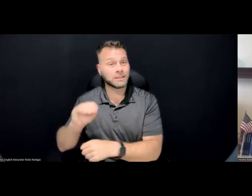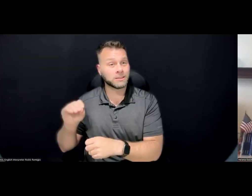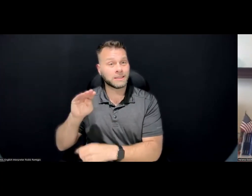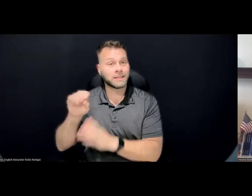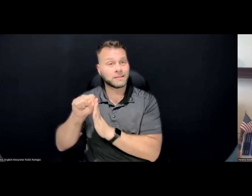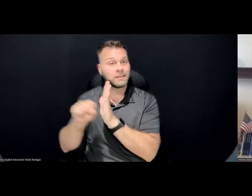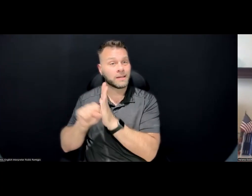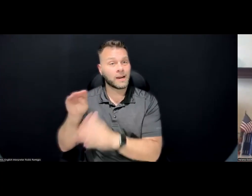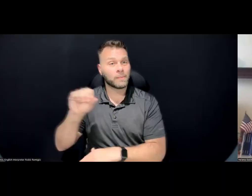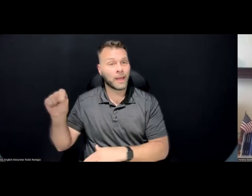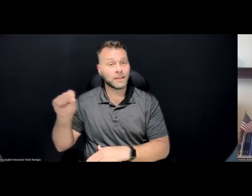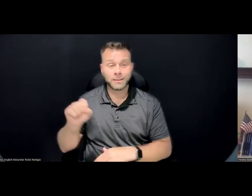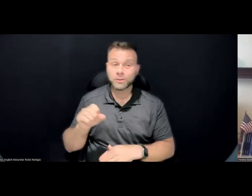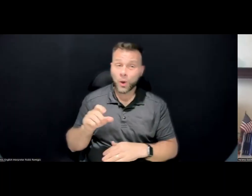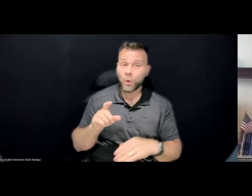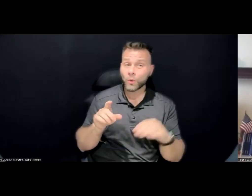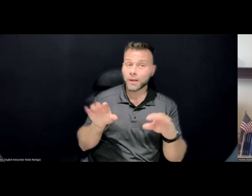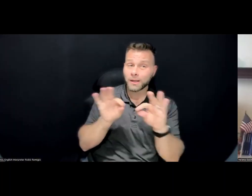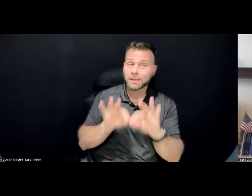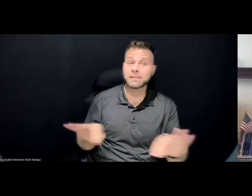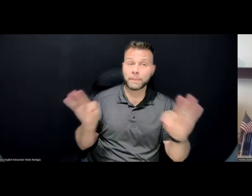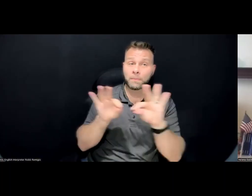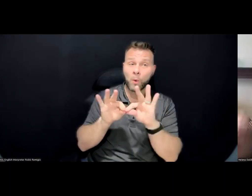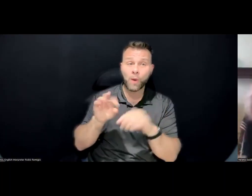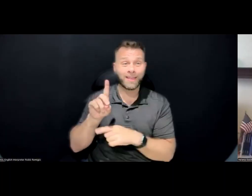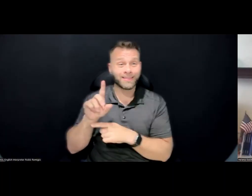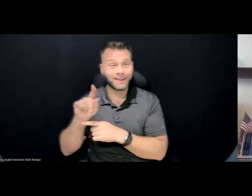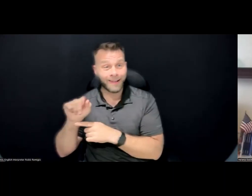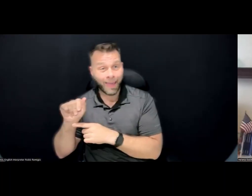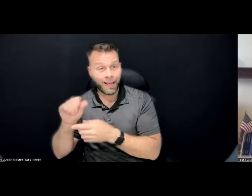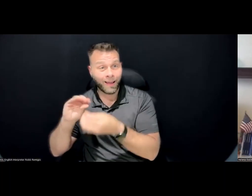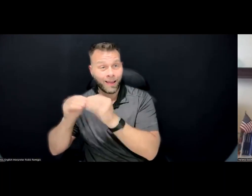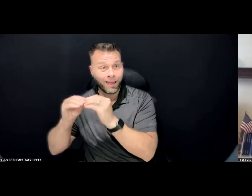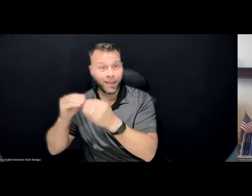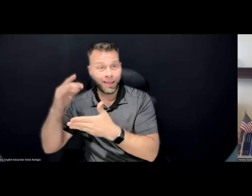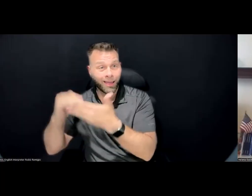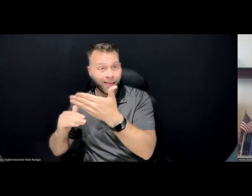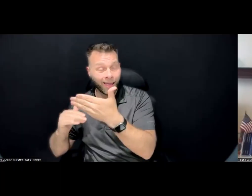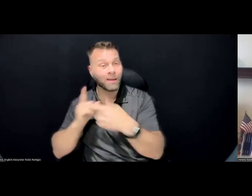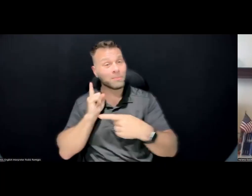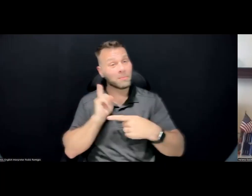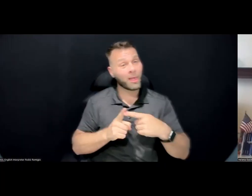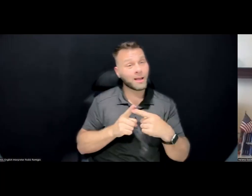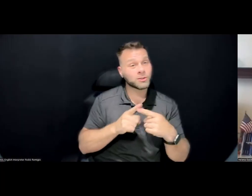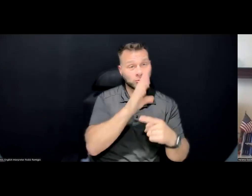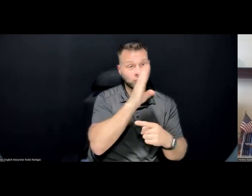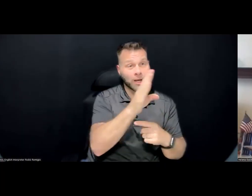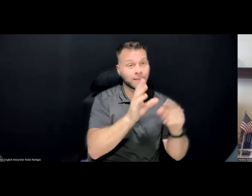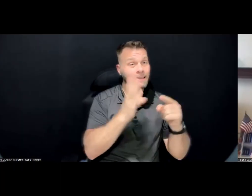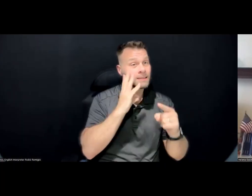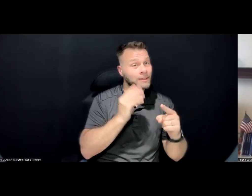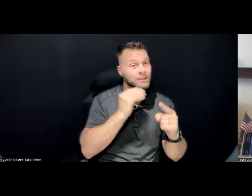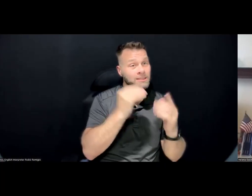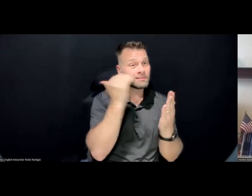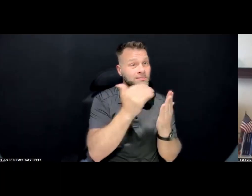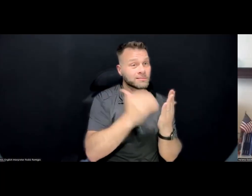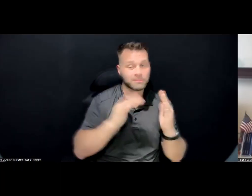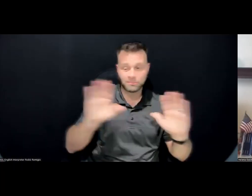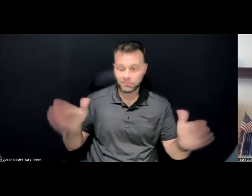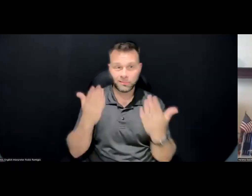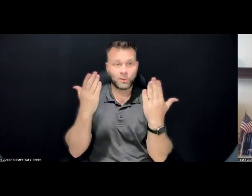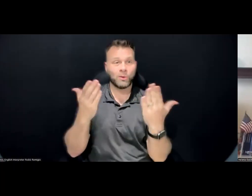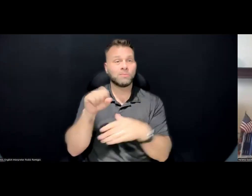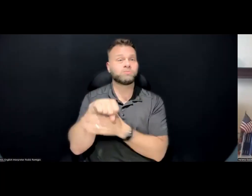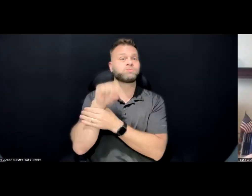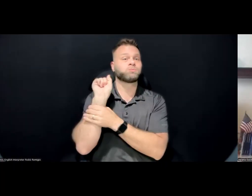it is really, really important that the data and the stories, we create compelling stories, and it is really,